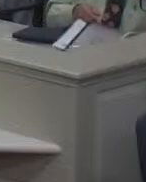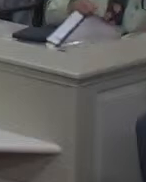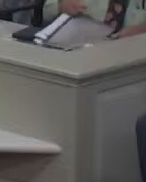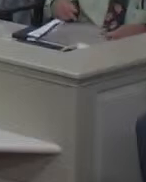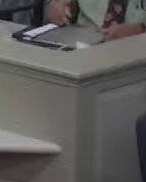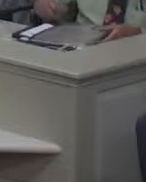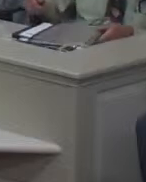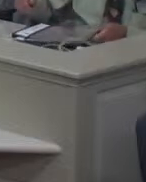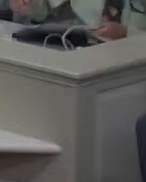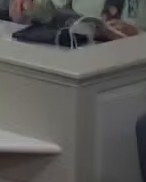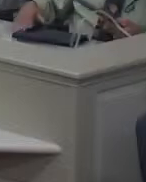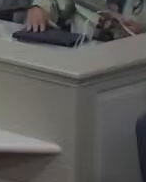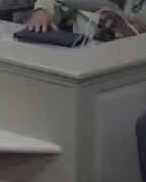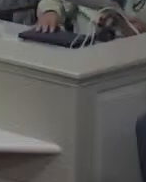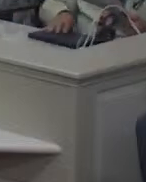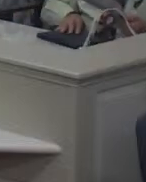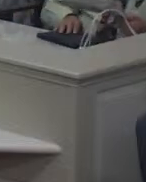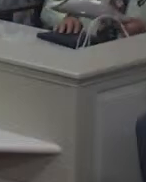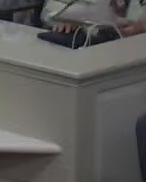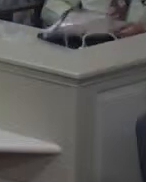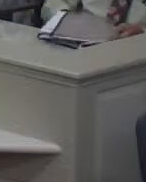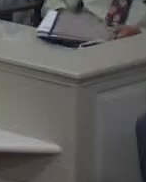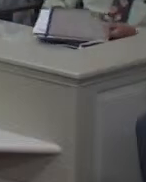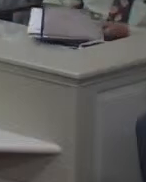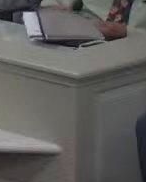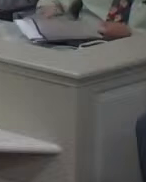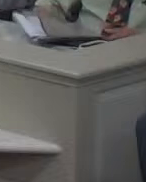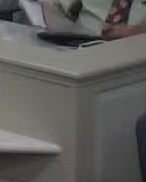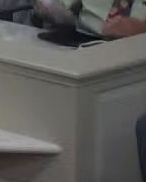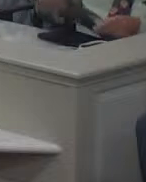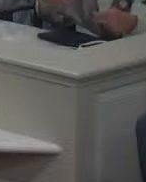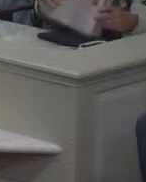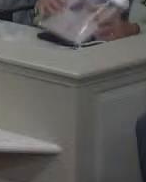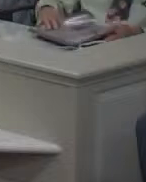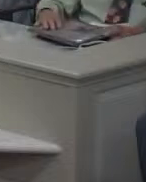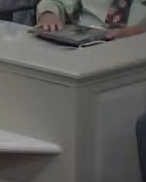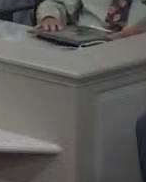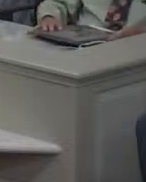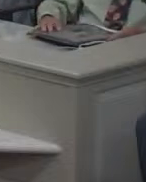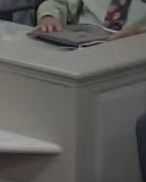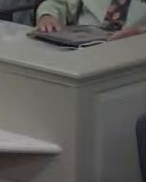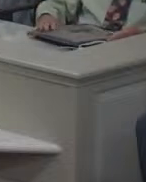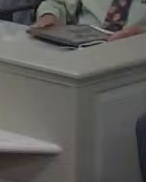city of Danville. So moved. Thank you, Commissioner Terry. Is there a second?